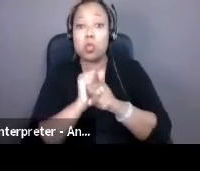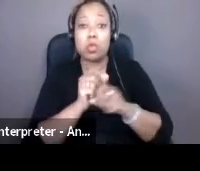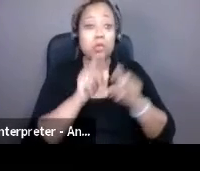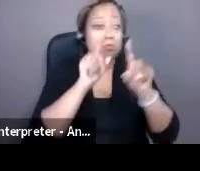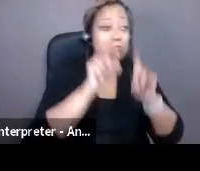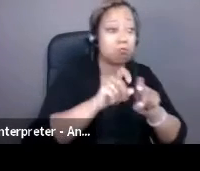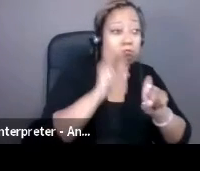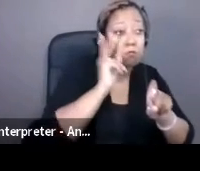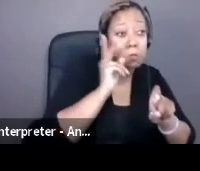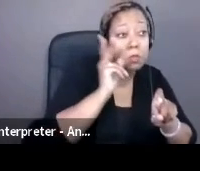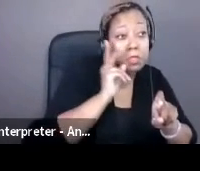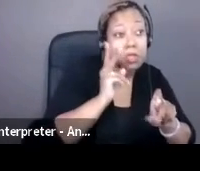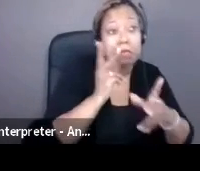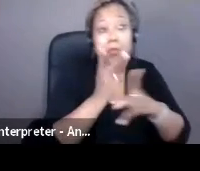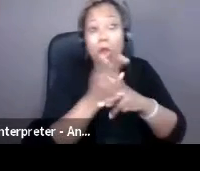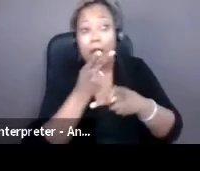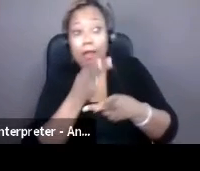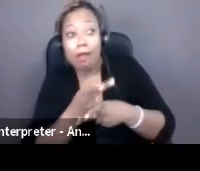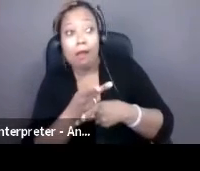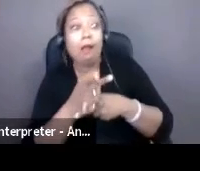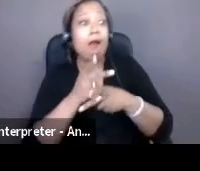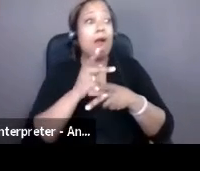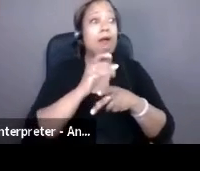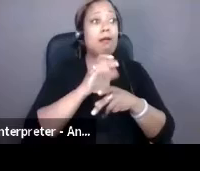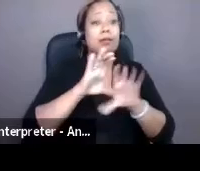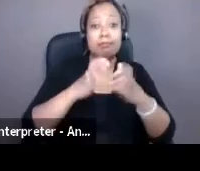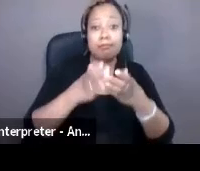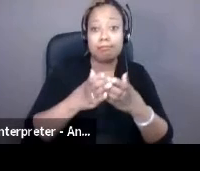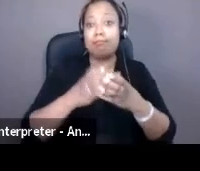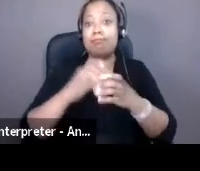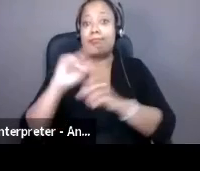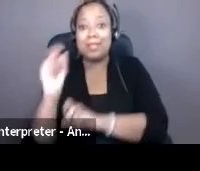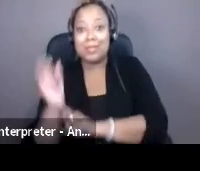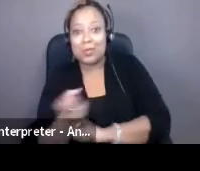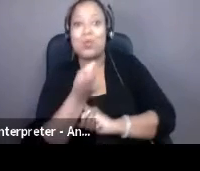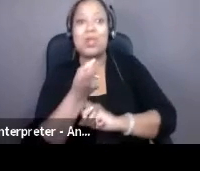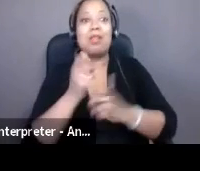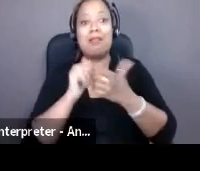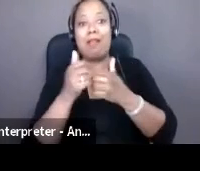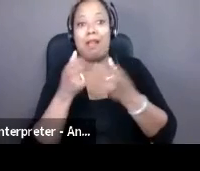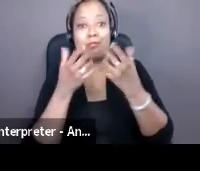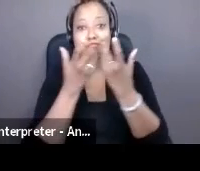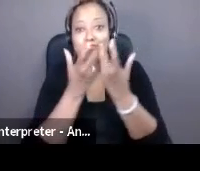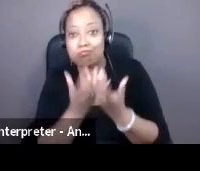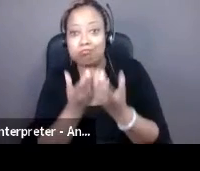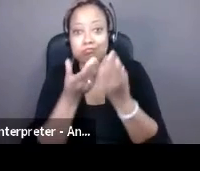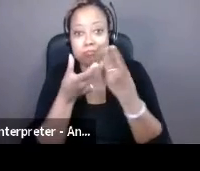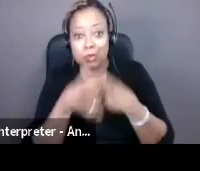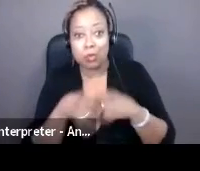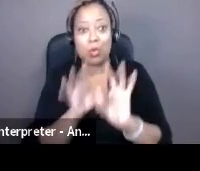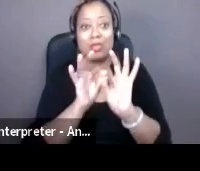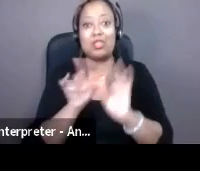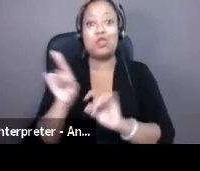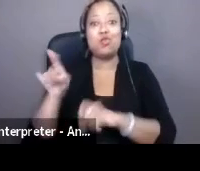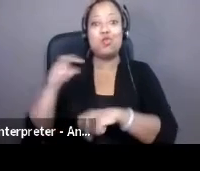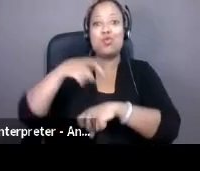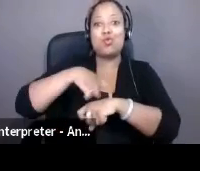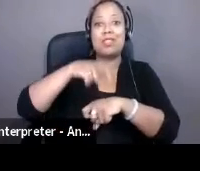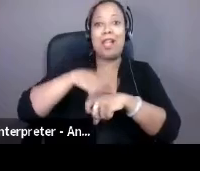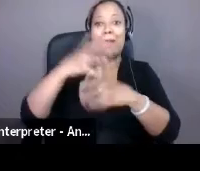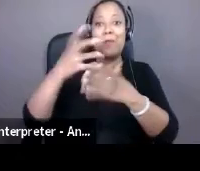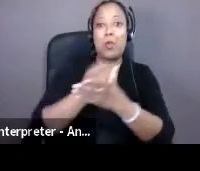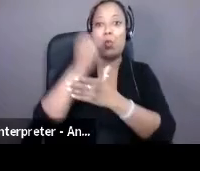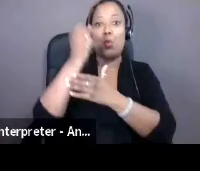what product, what club, what swing technique works best. Gianna is a decorated 2-time division winner in the adaptive